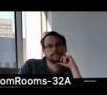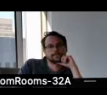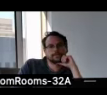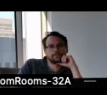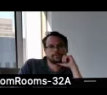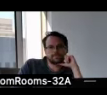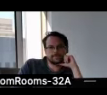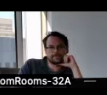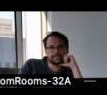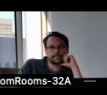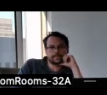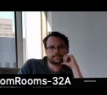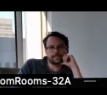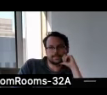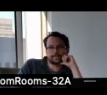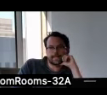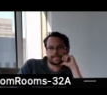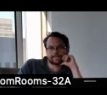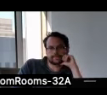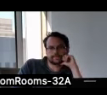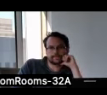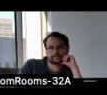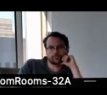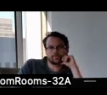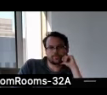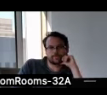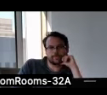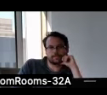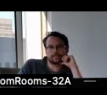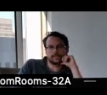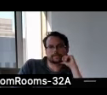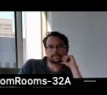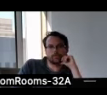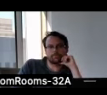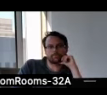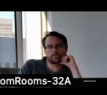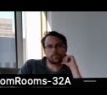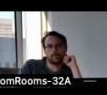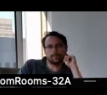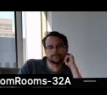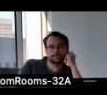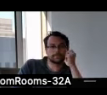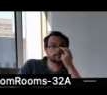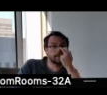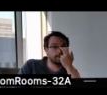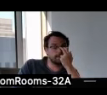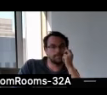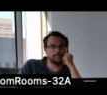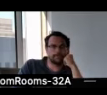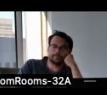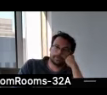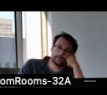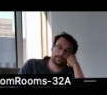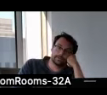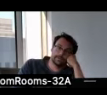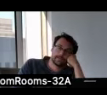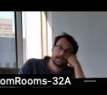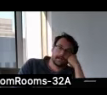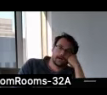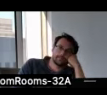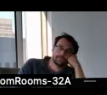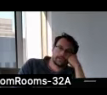a PBC that is taxed as an S corp if it meets the S corp requirements, which I'm not familiar